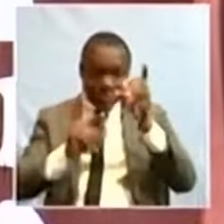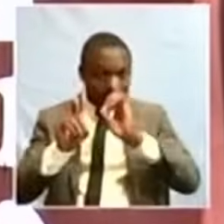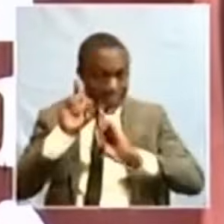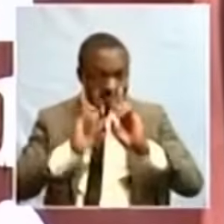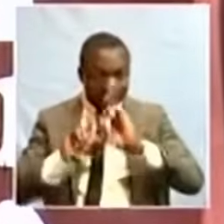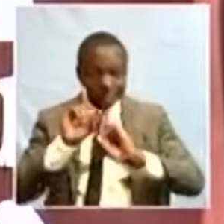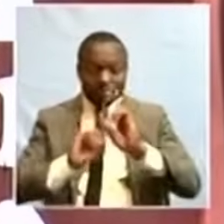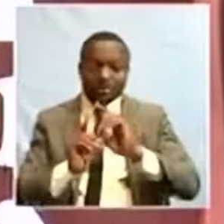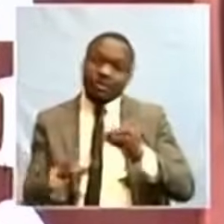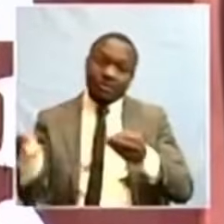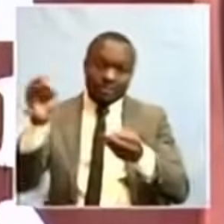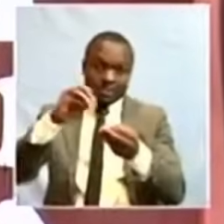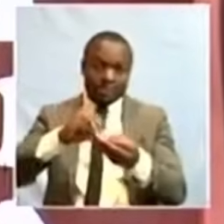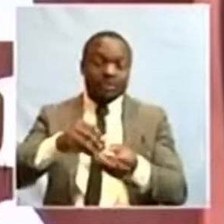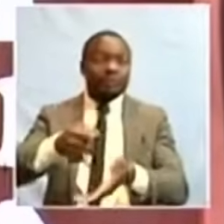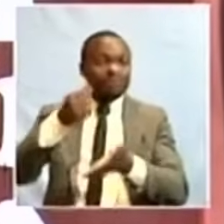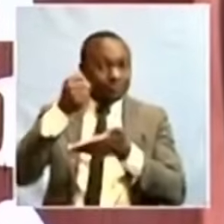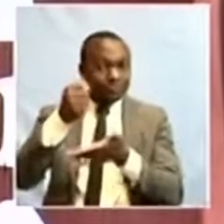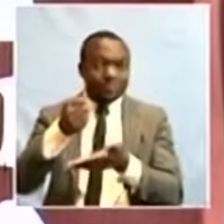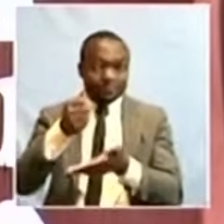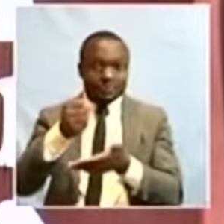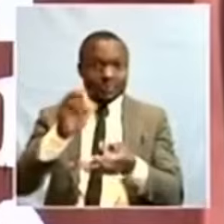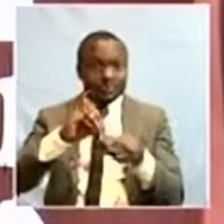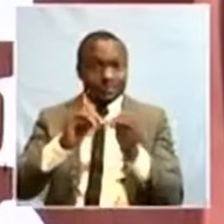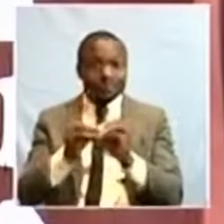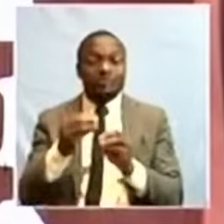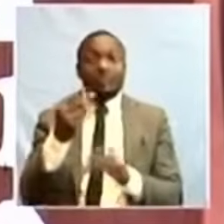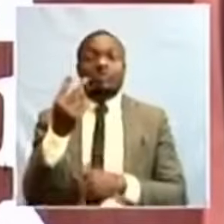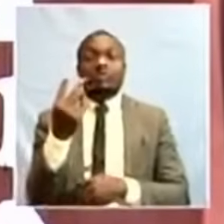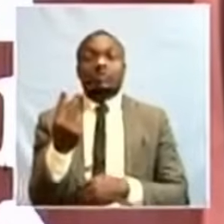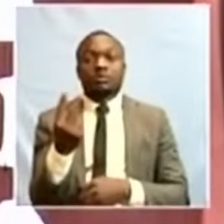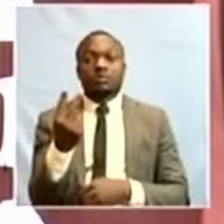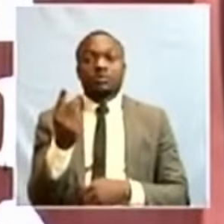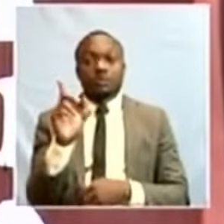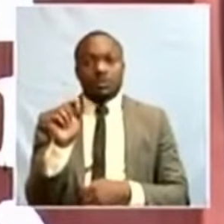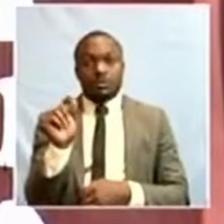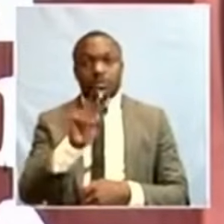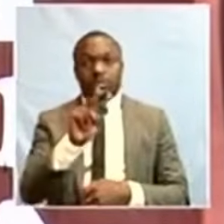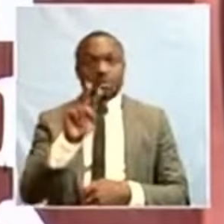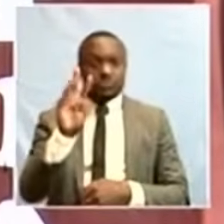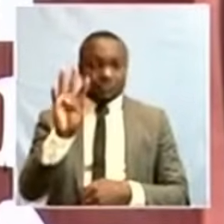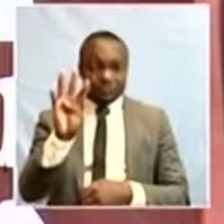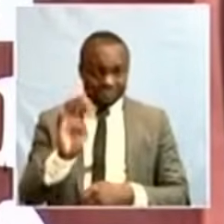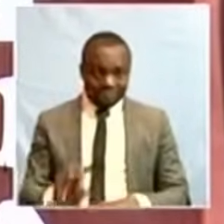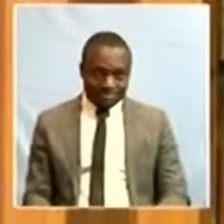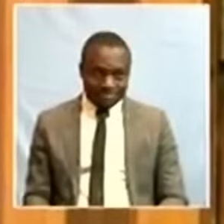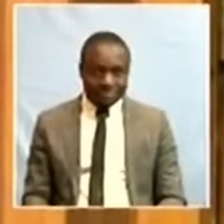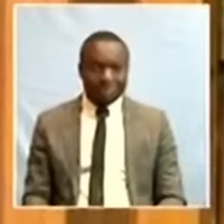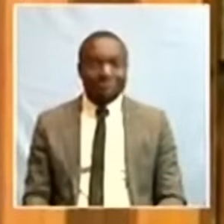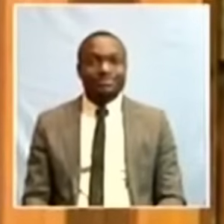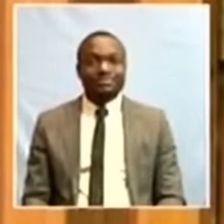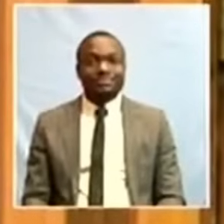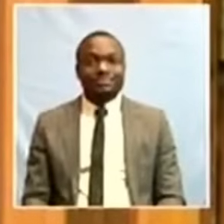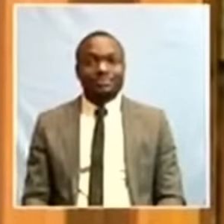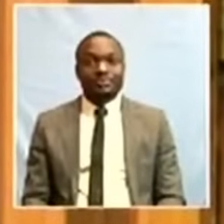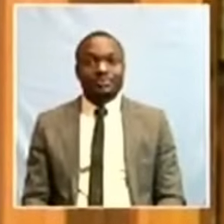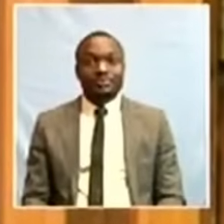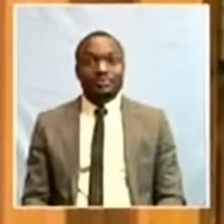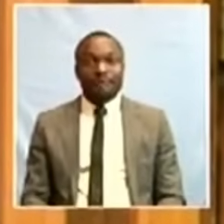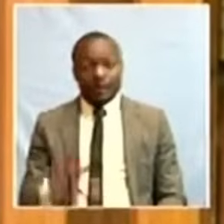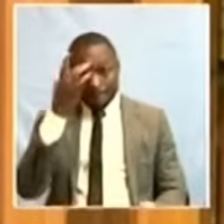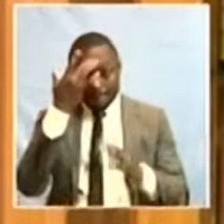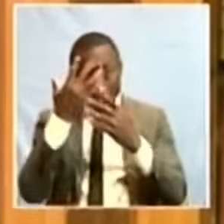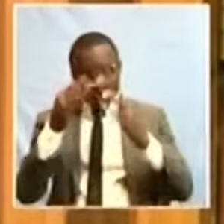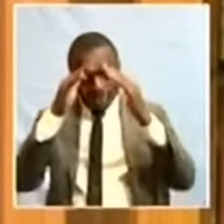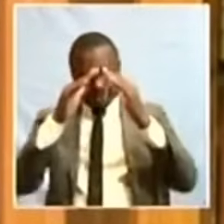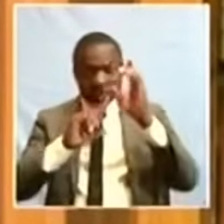consider supplementary estimates or number 2 of 2024. And later on, we expect the House